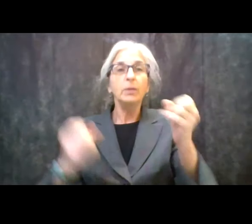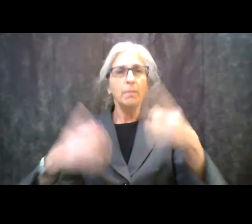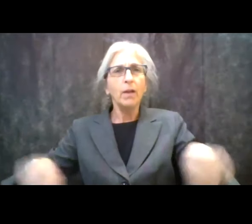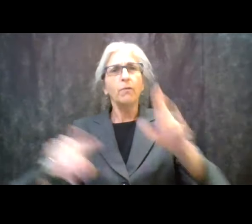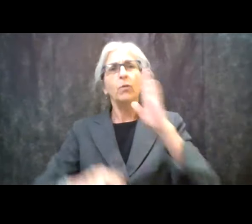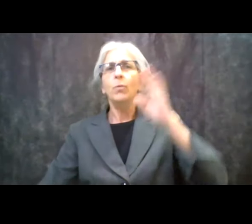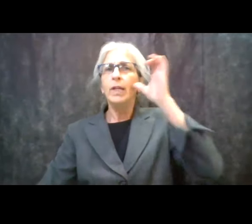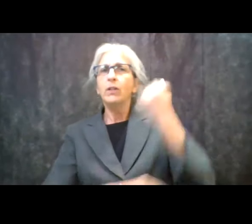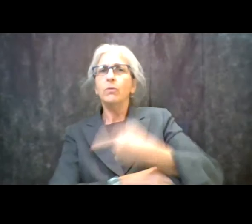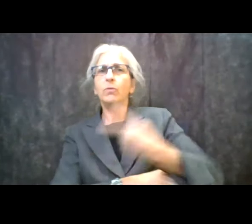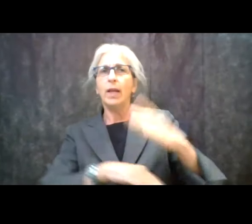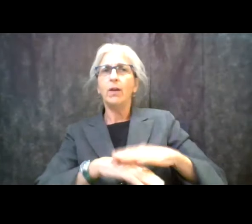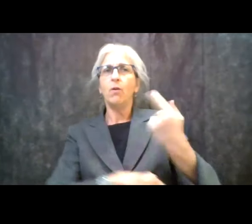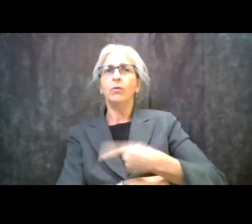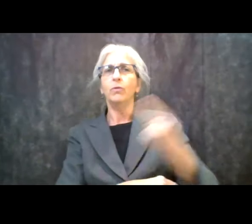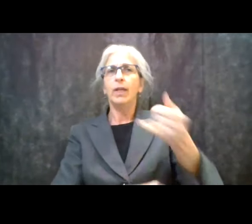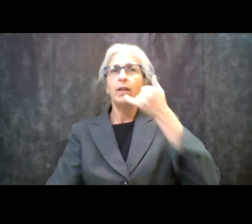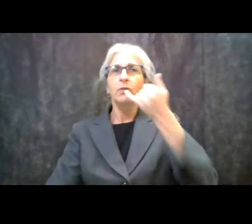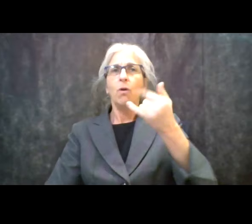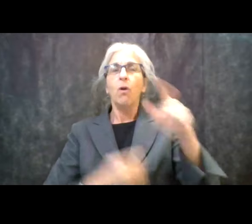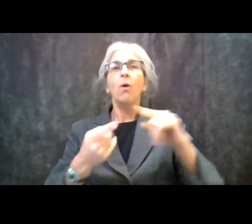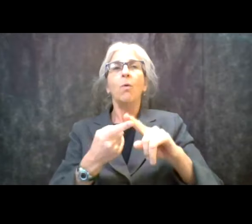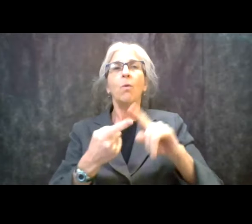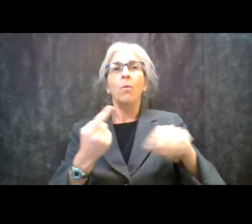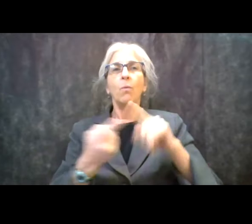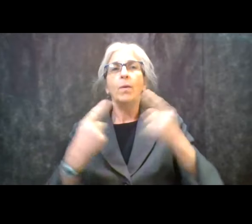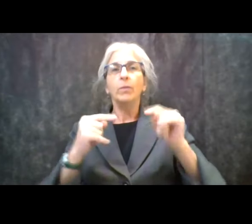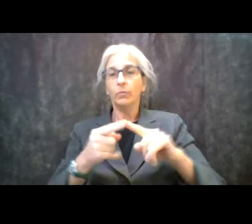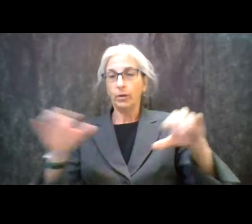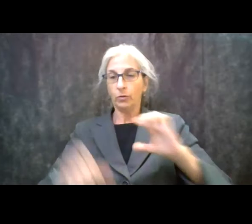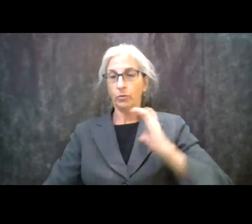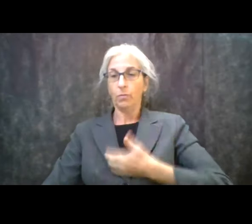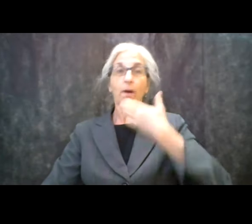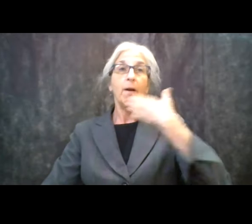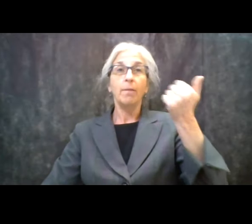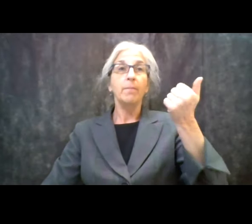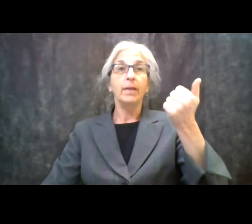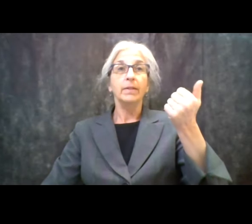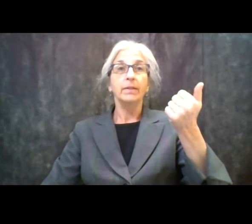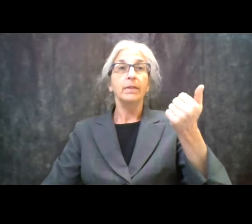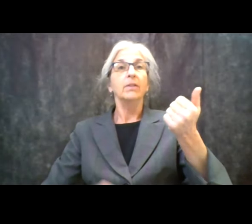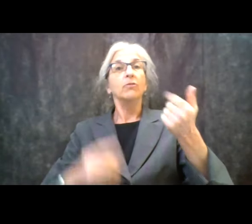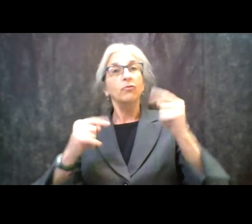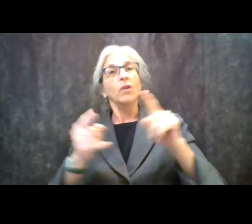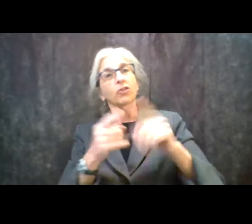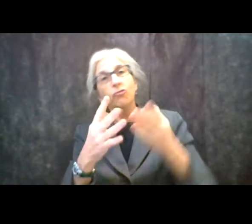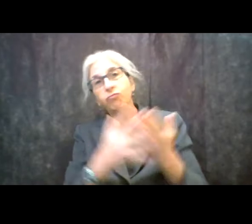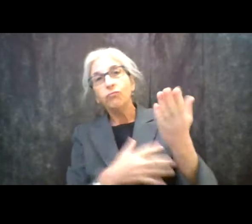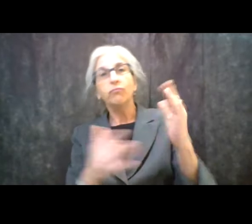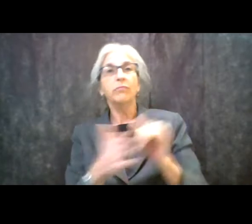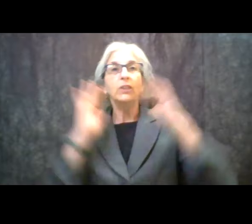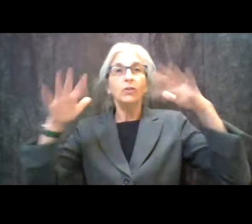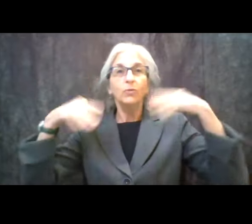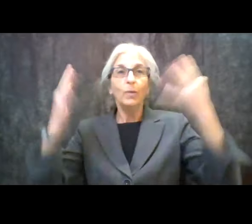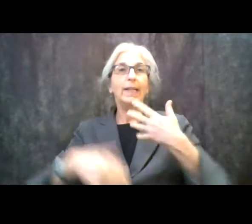call, as we've tried to do our best in navigating during these really crazy and extraordinary times. As is